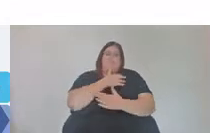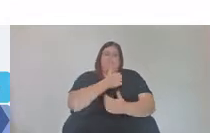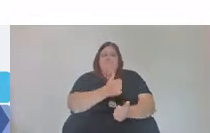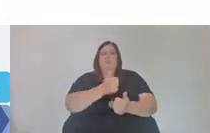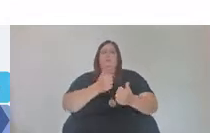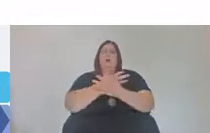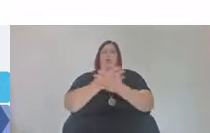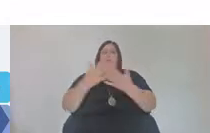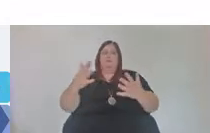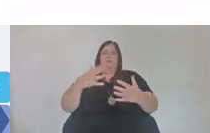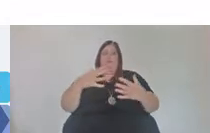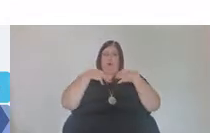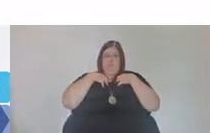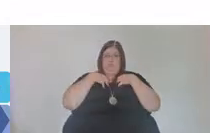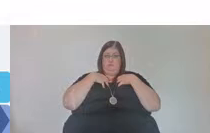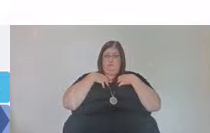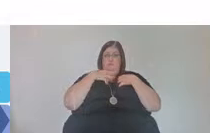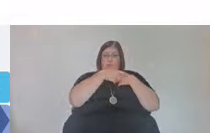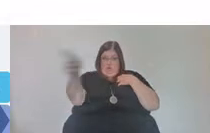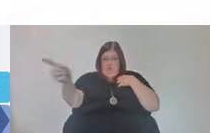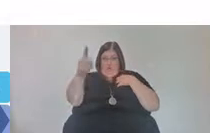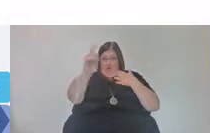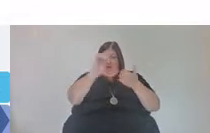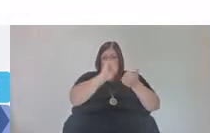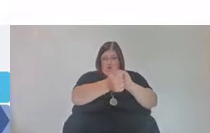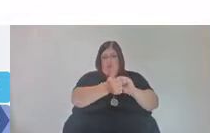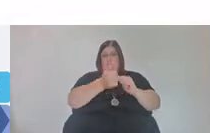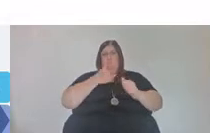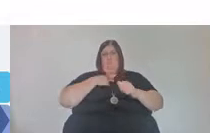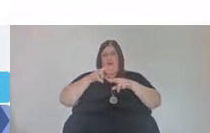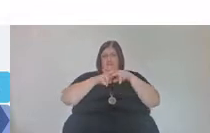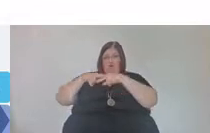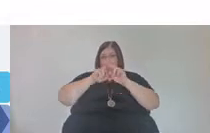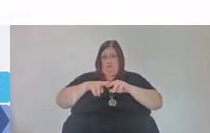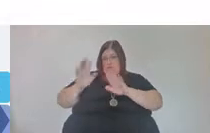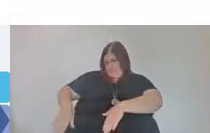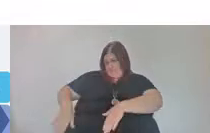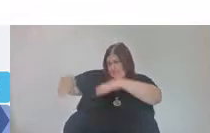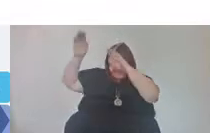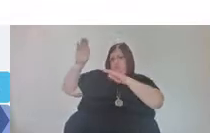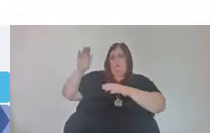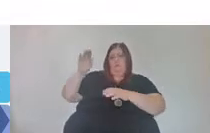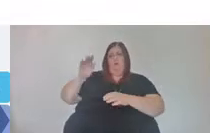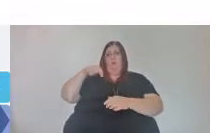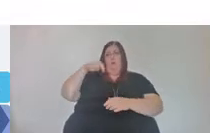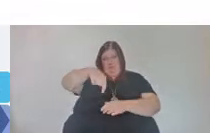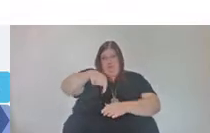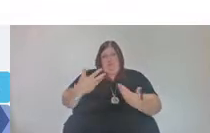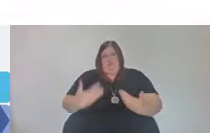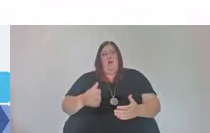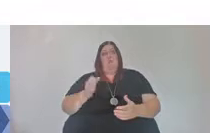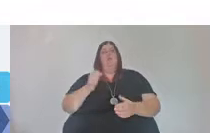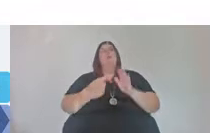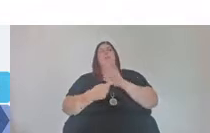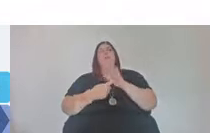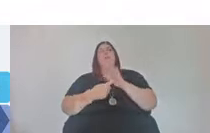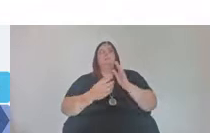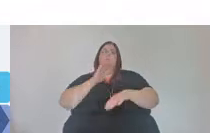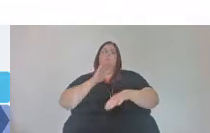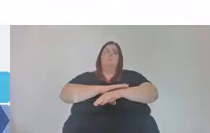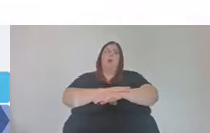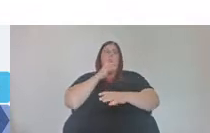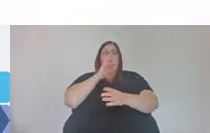including myself, they are our friends, our relatives, and the people that we've grown up with. So this is an important opportunity by which we